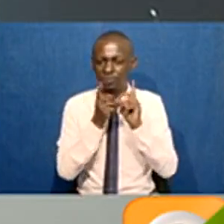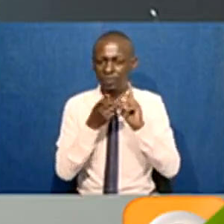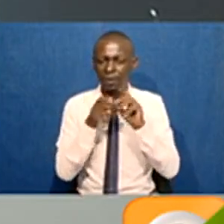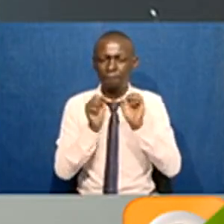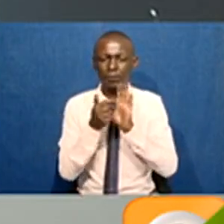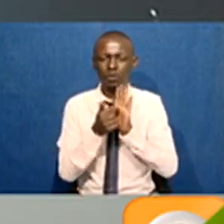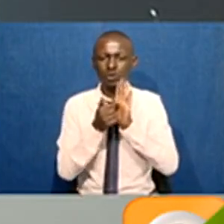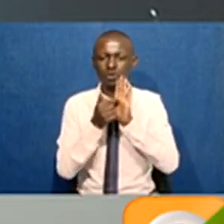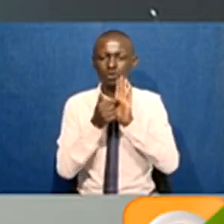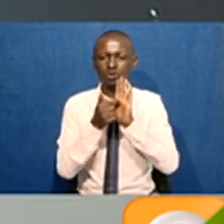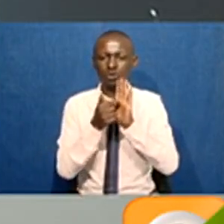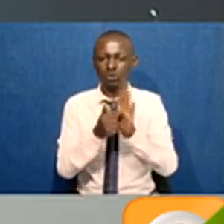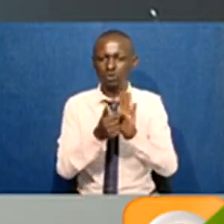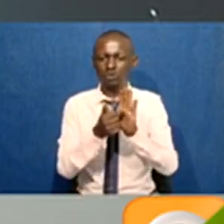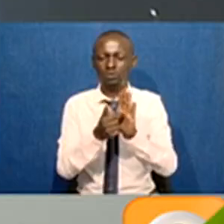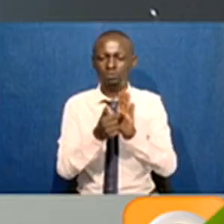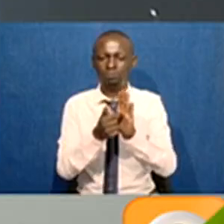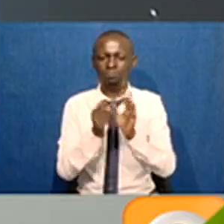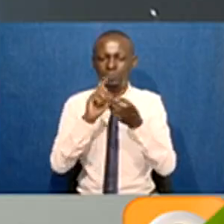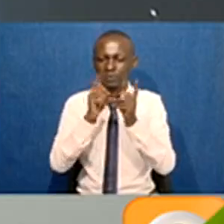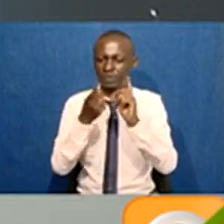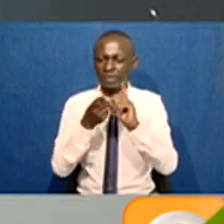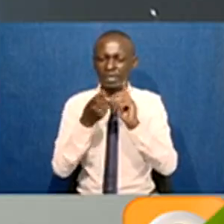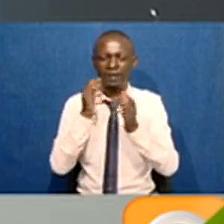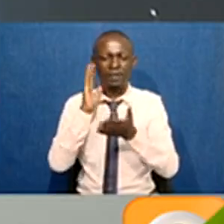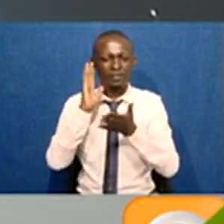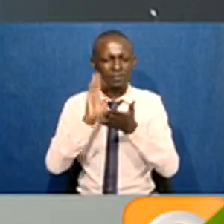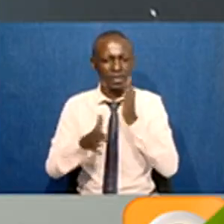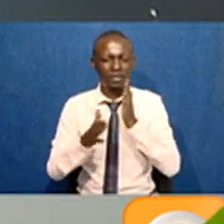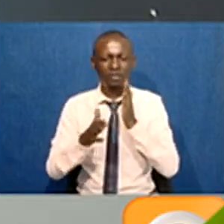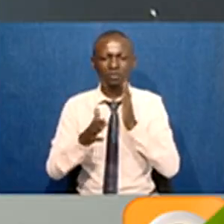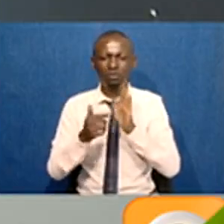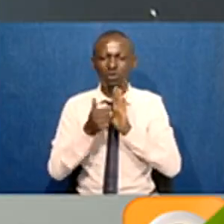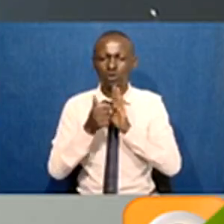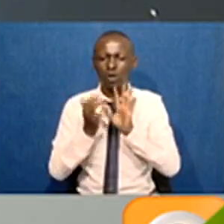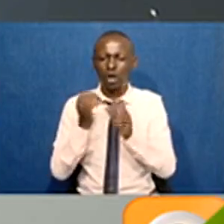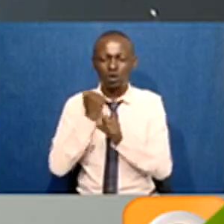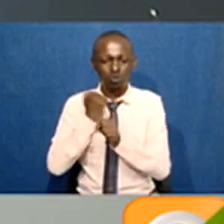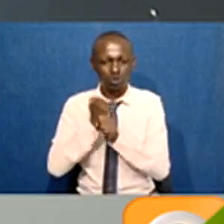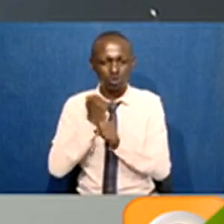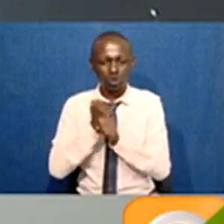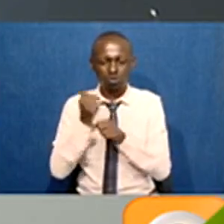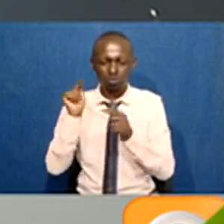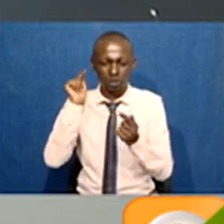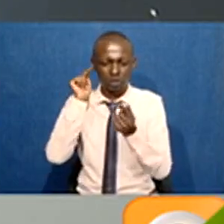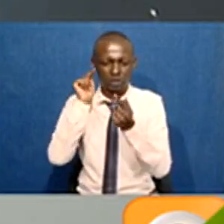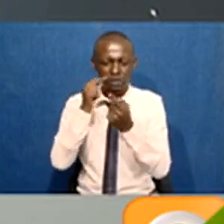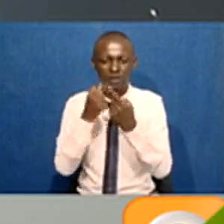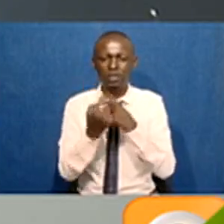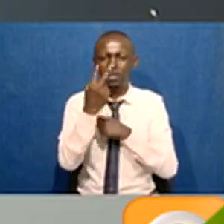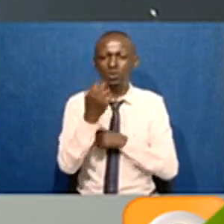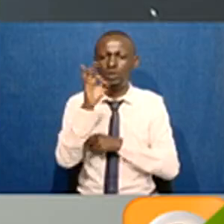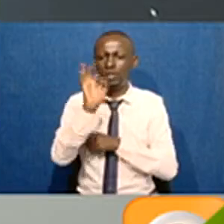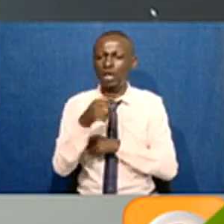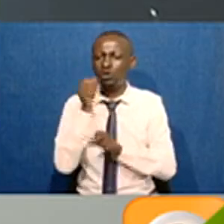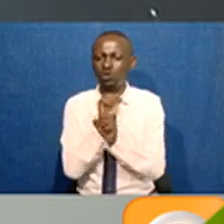to showcase granular real-time data to forecast employment trends until 2030 and equip